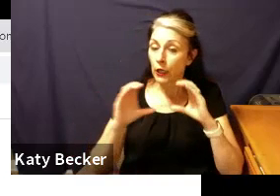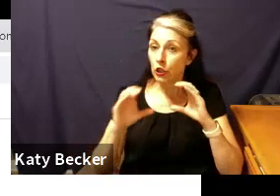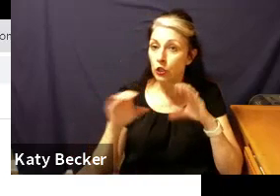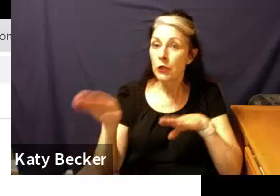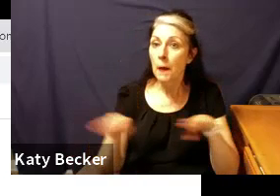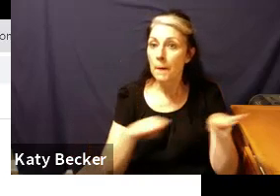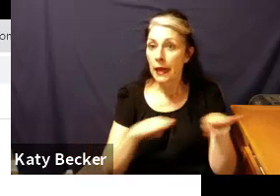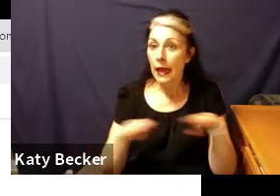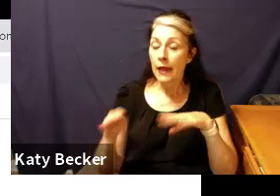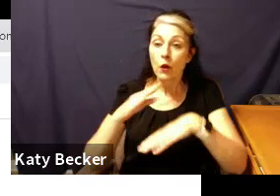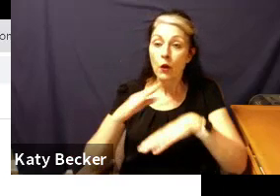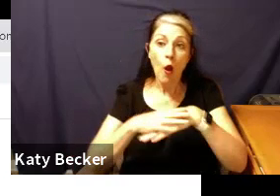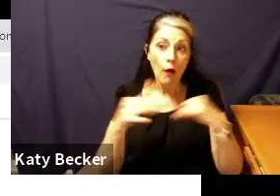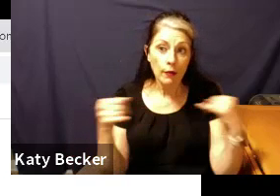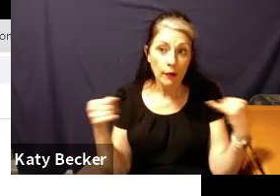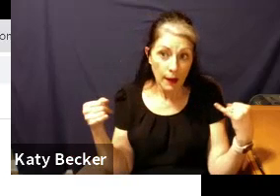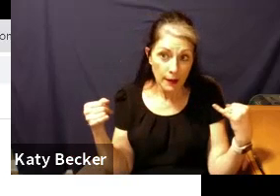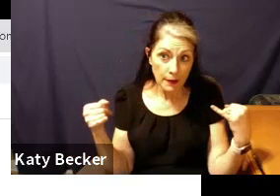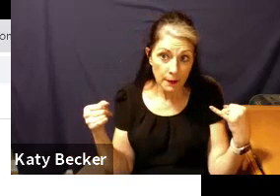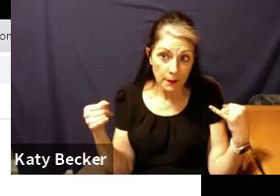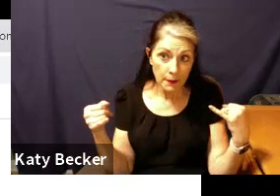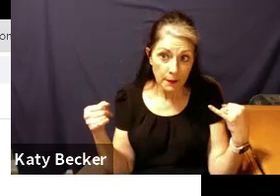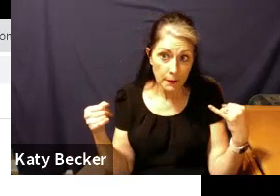behave online.